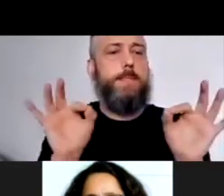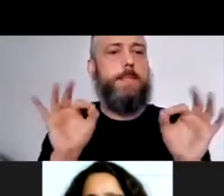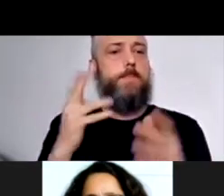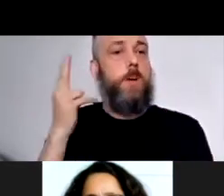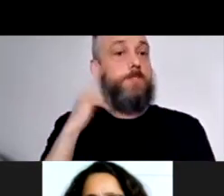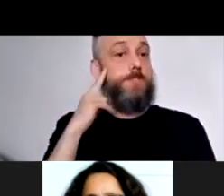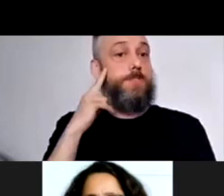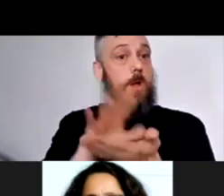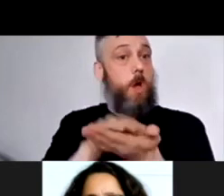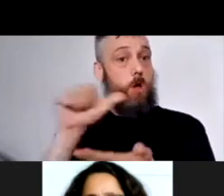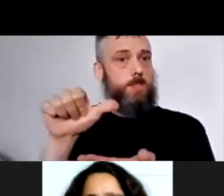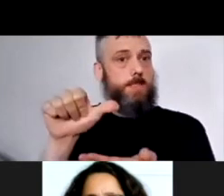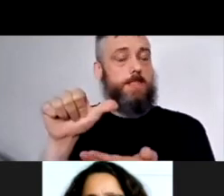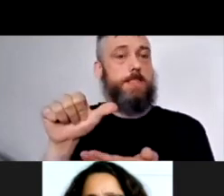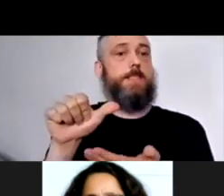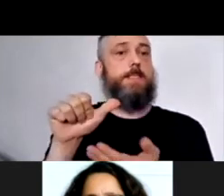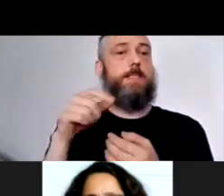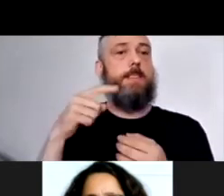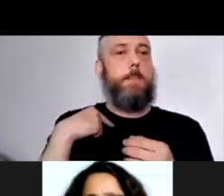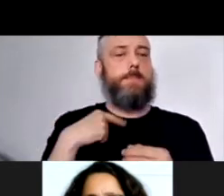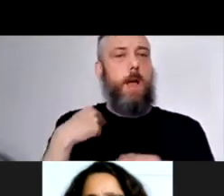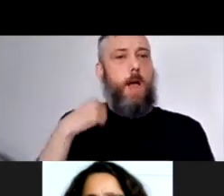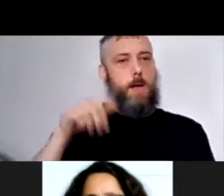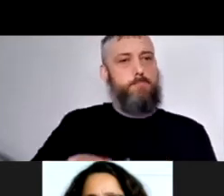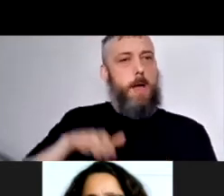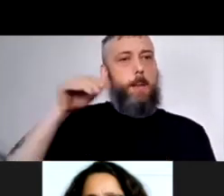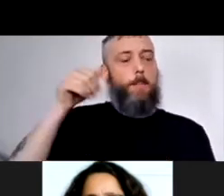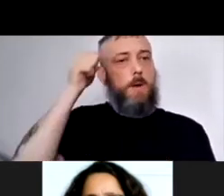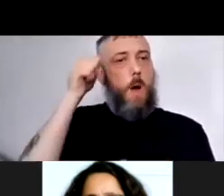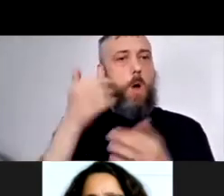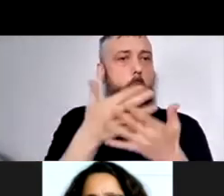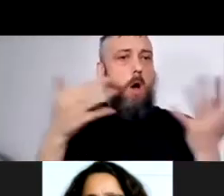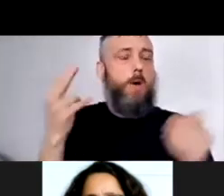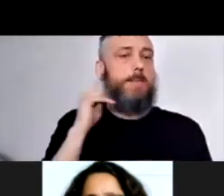about music for the deaf and the deaf culture.